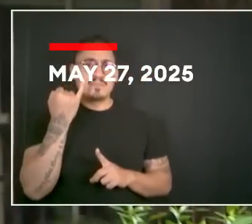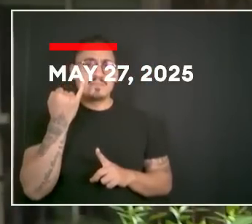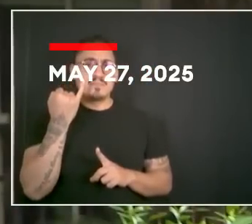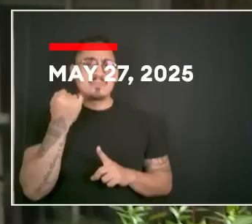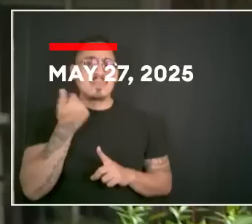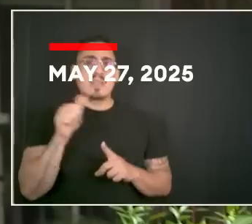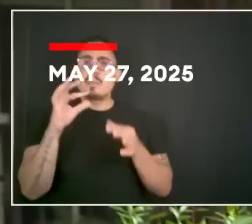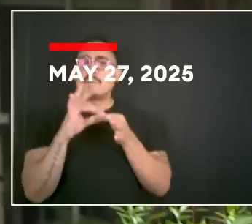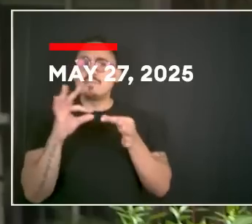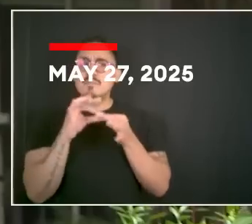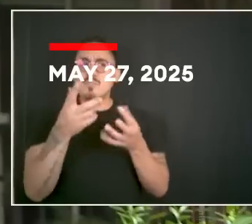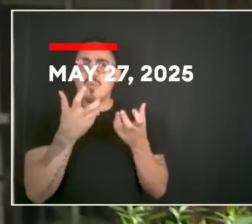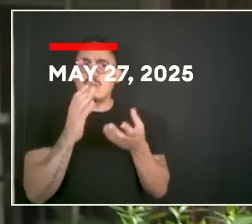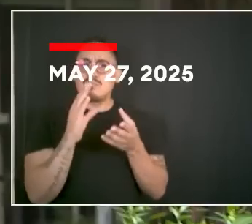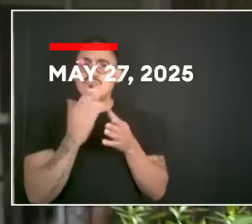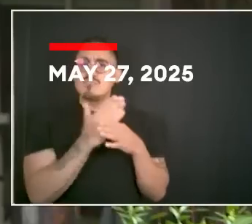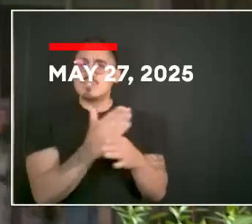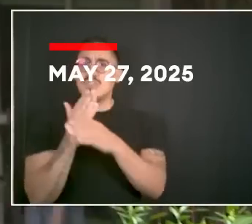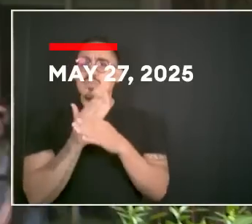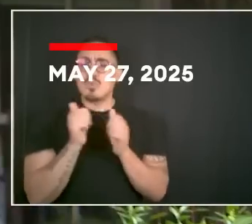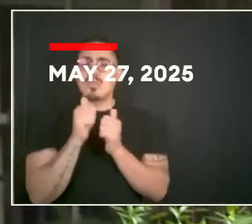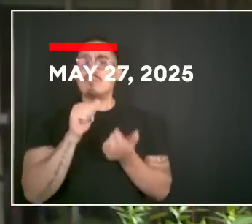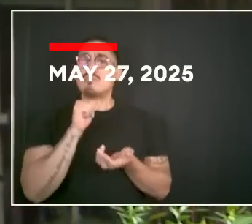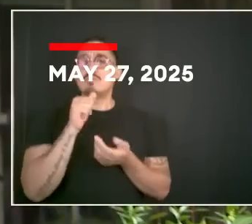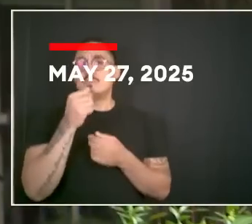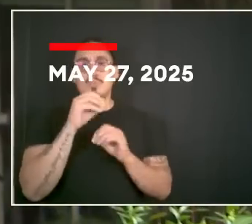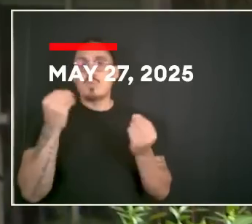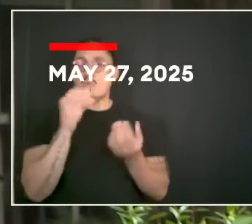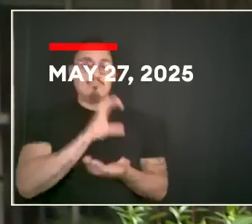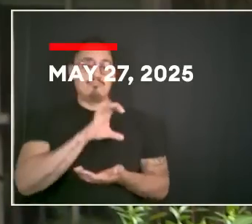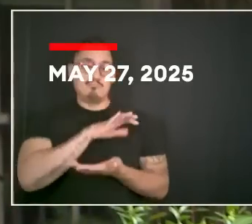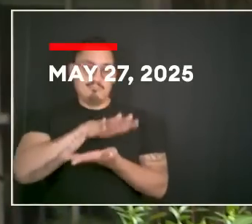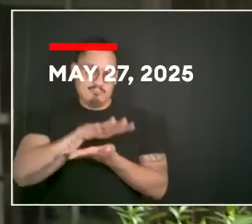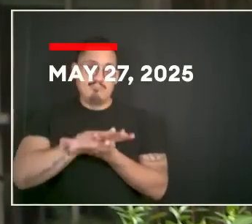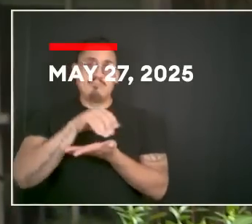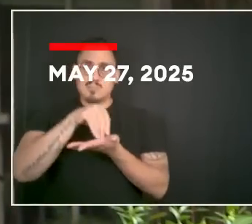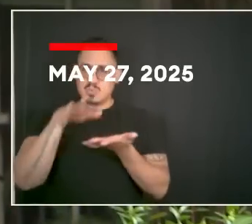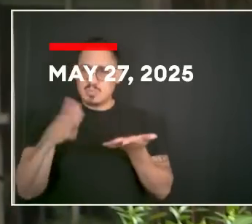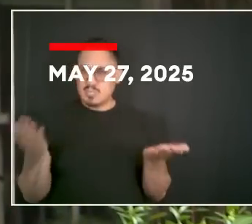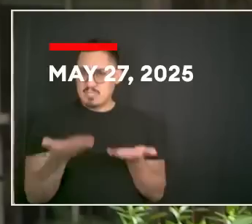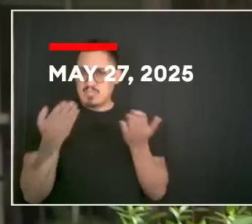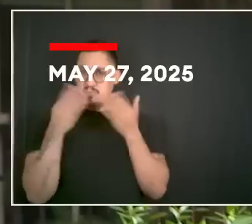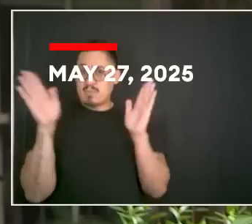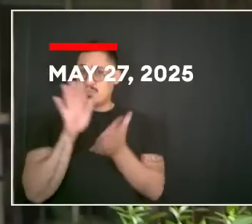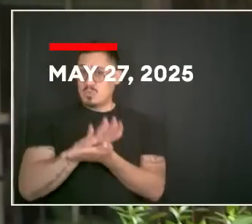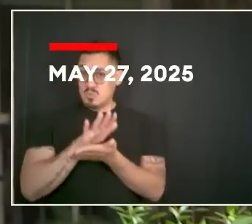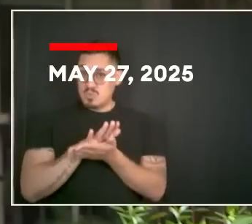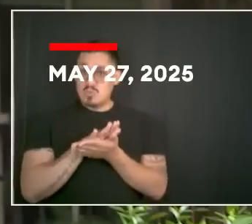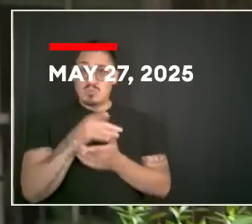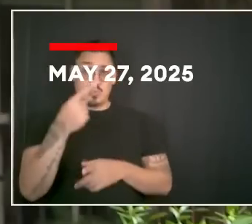share with the undocumented students and families in the city's public school system? Do you think this is a message